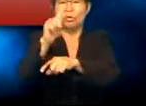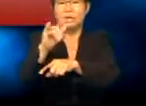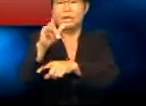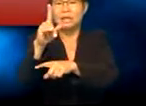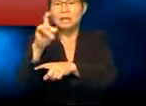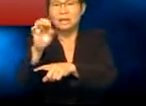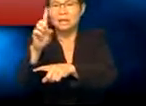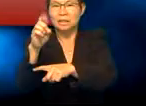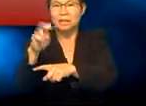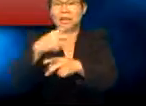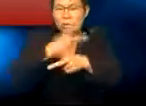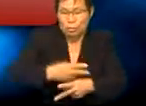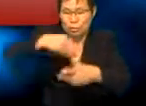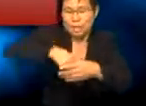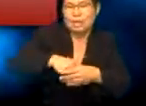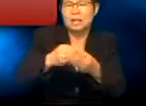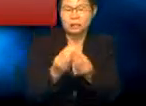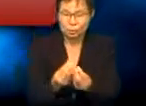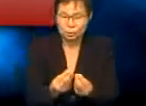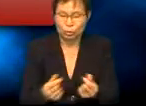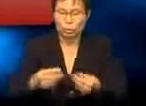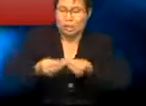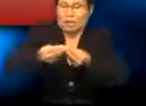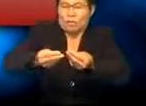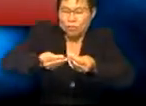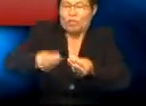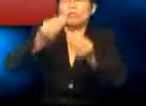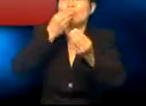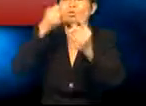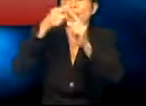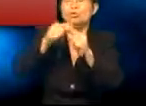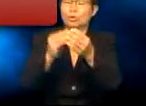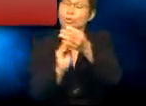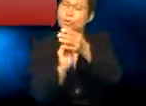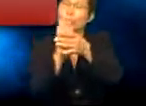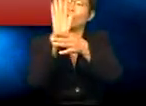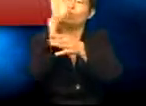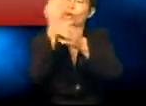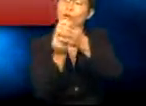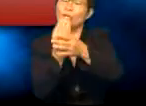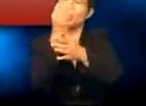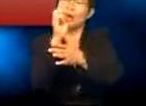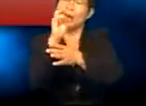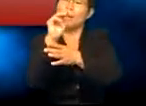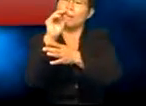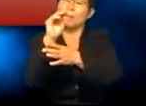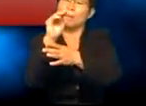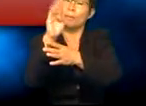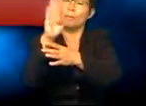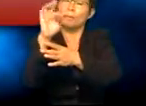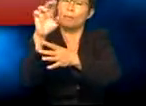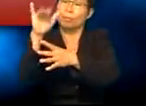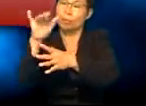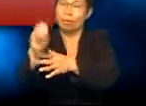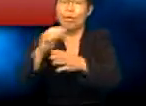cotyledon remains in the soil and supplies food to the growing embryo. When the store of food